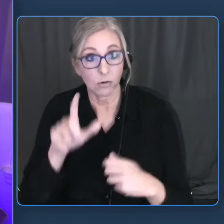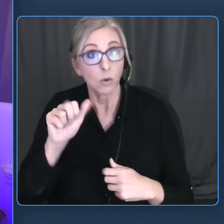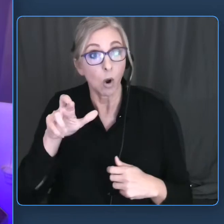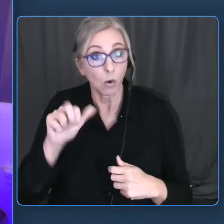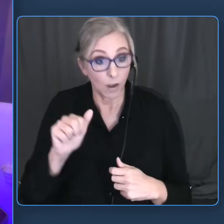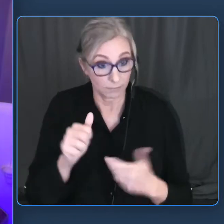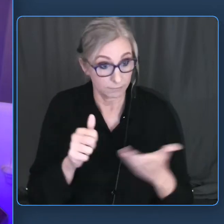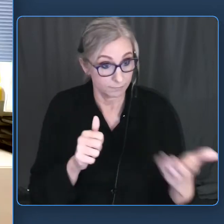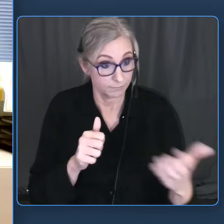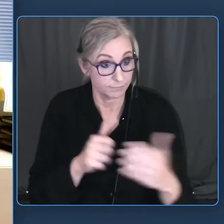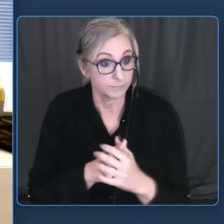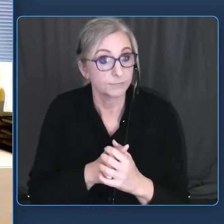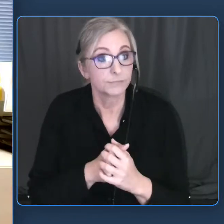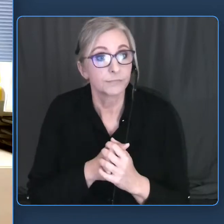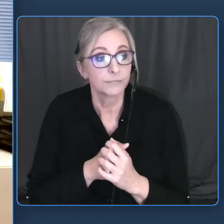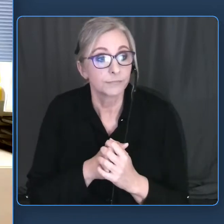Laura.